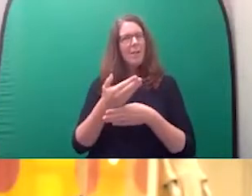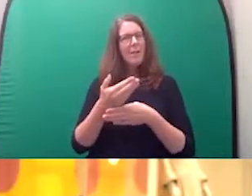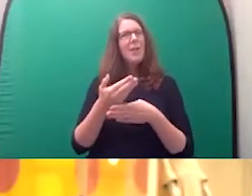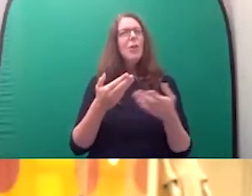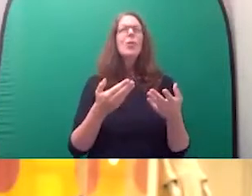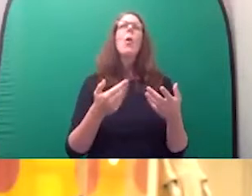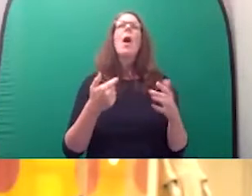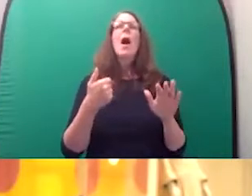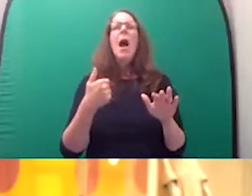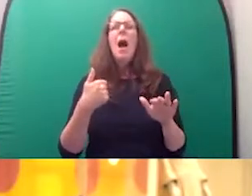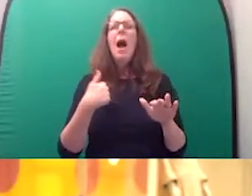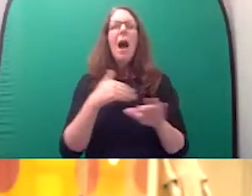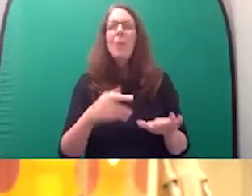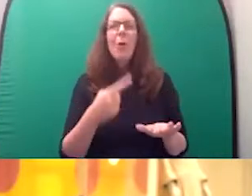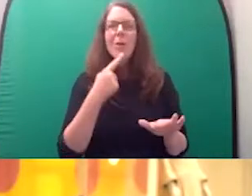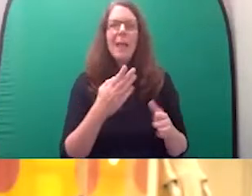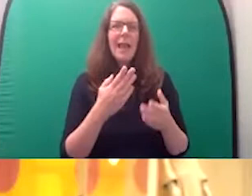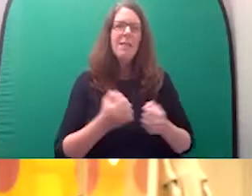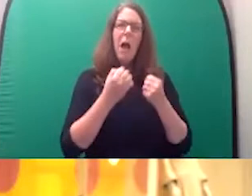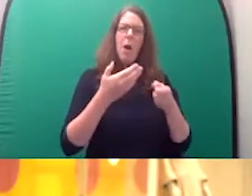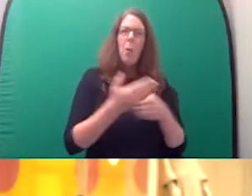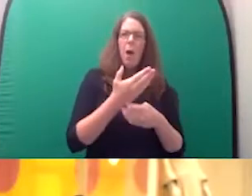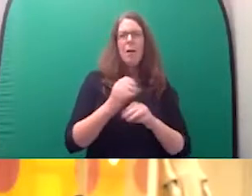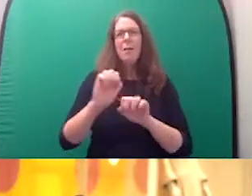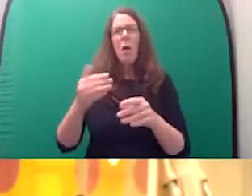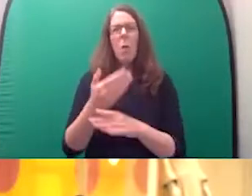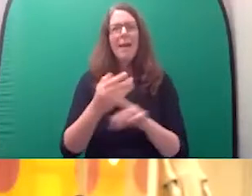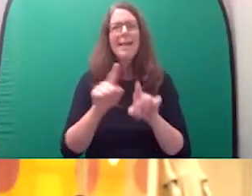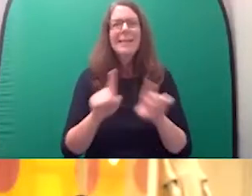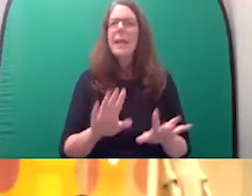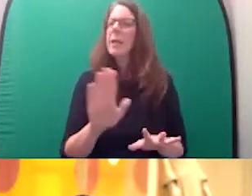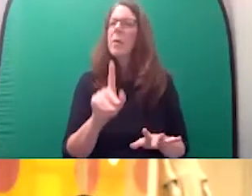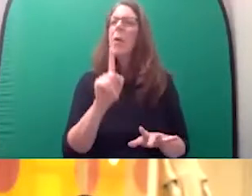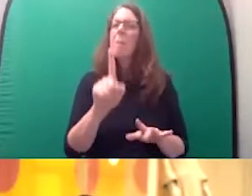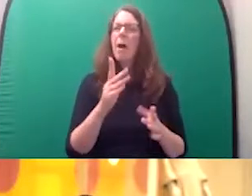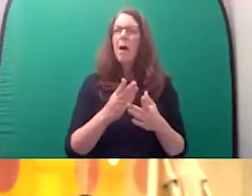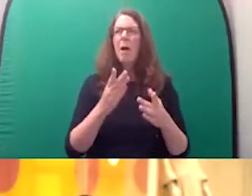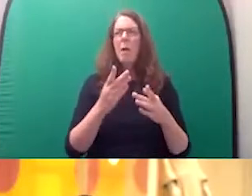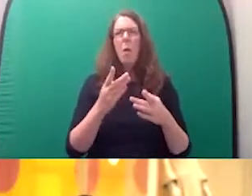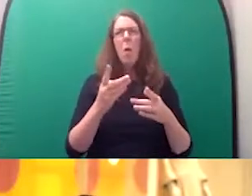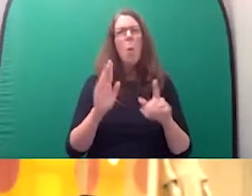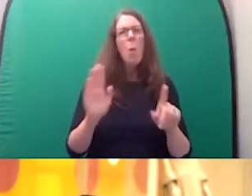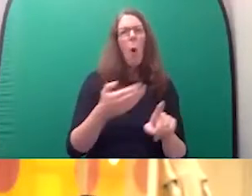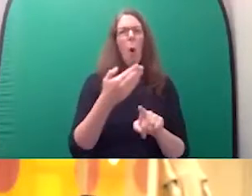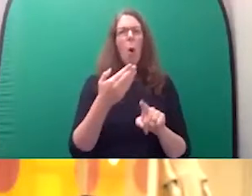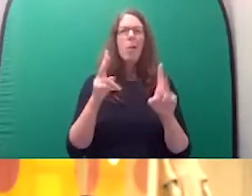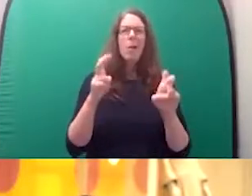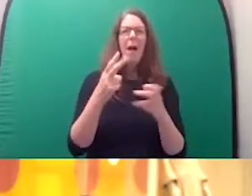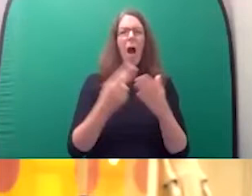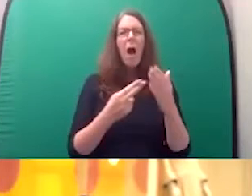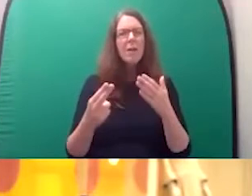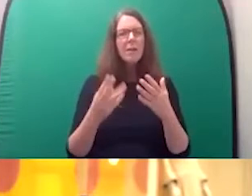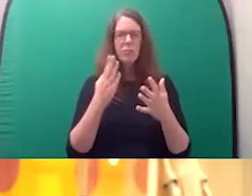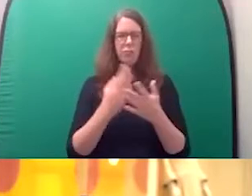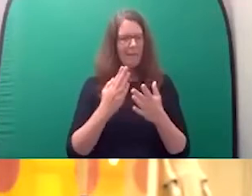all to the same craft, but we're curious about each other's work, and it's just, for me,